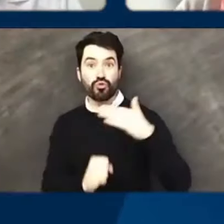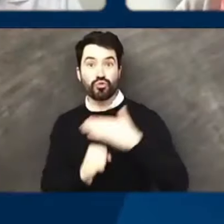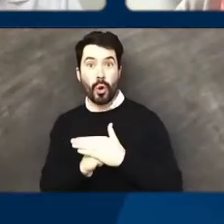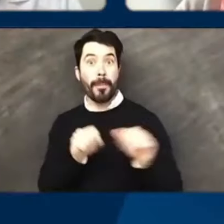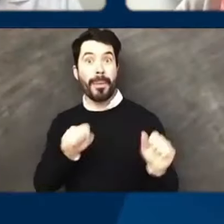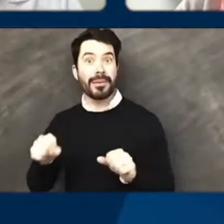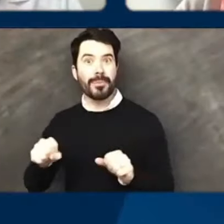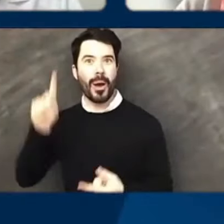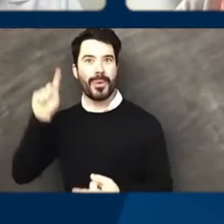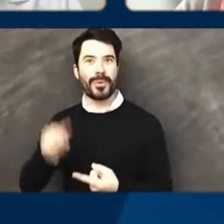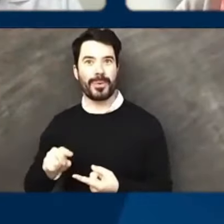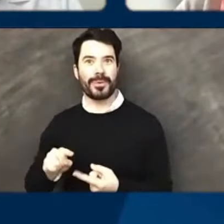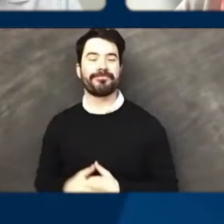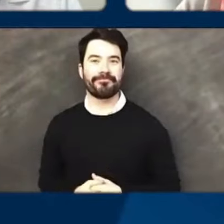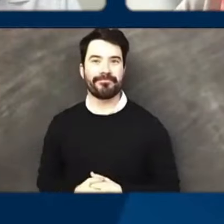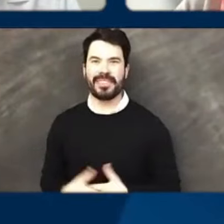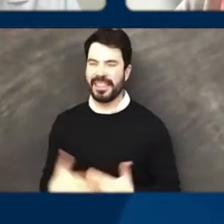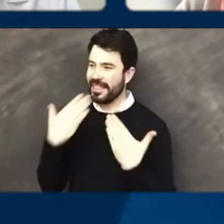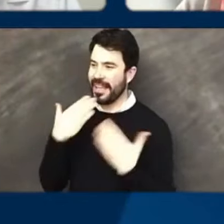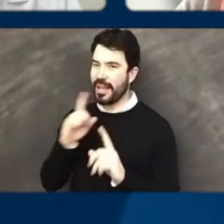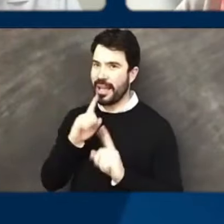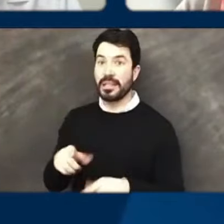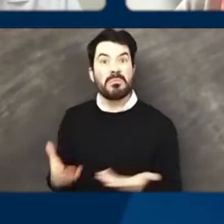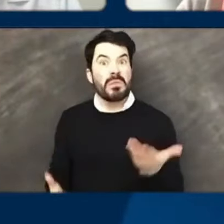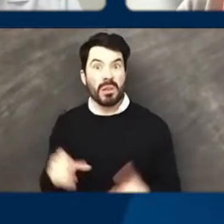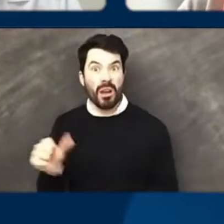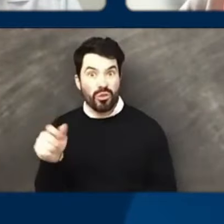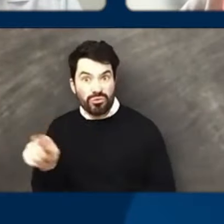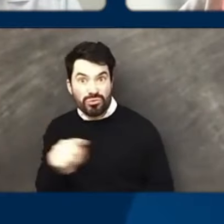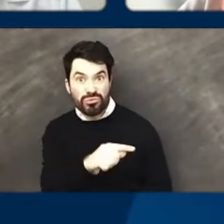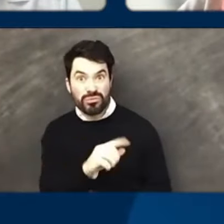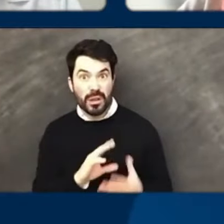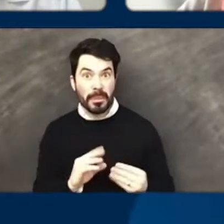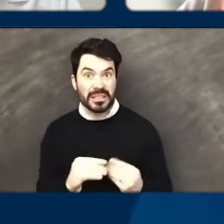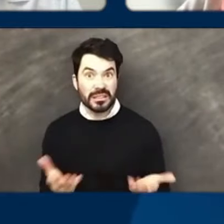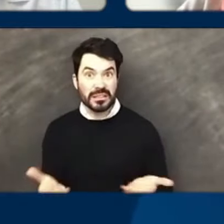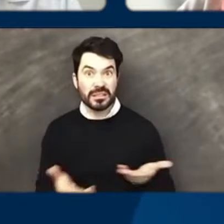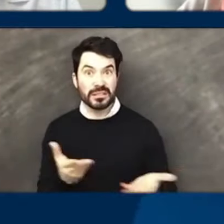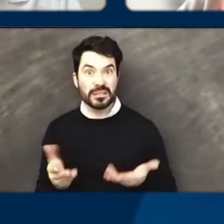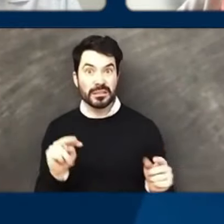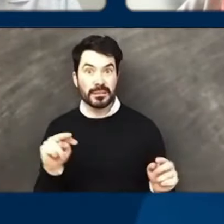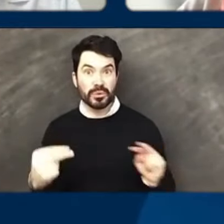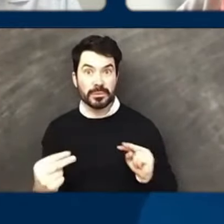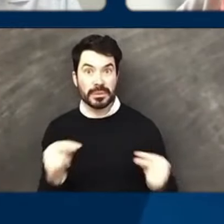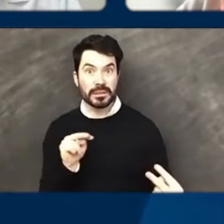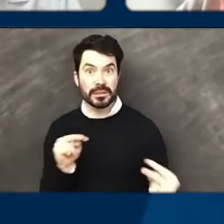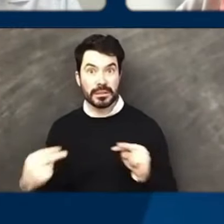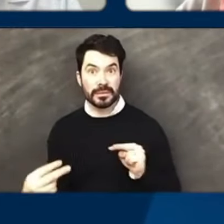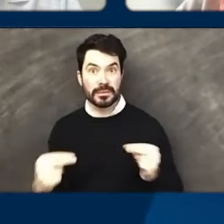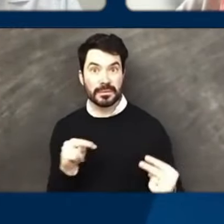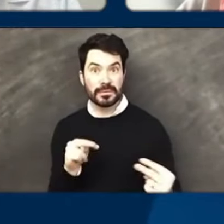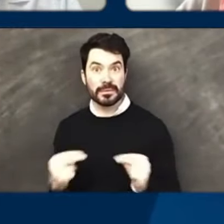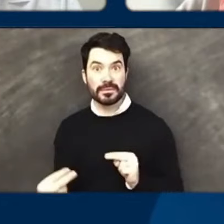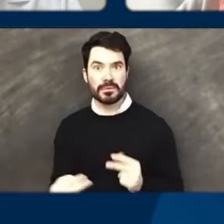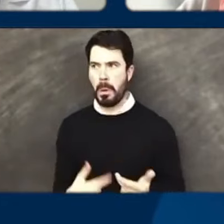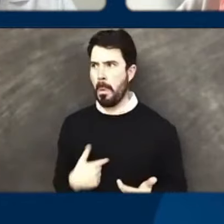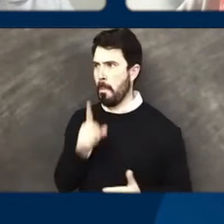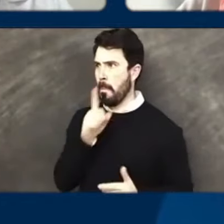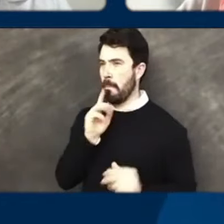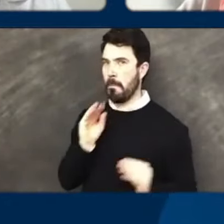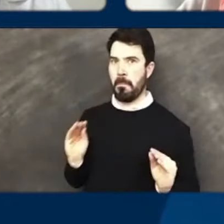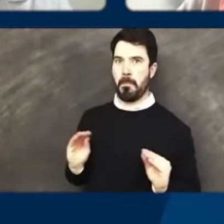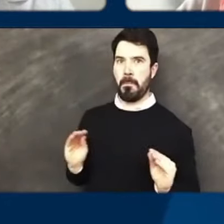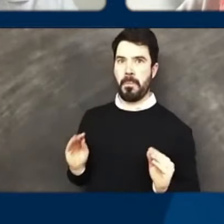Thank you for that answer. There may be other views on this, or other approaches. I don't have anything to add to